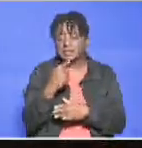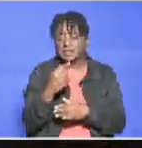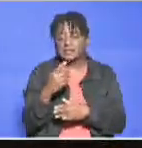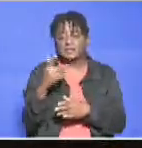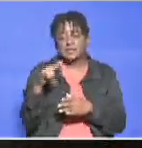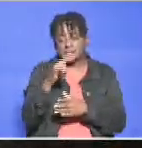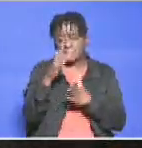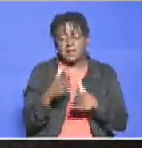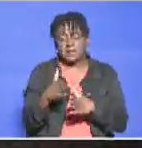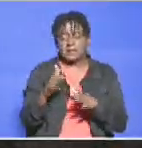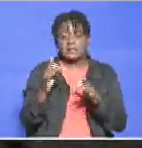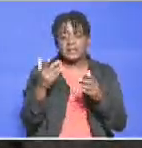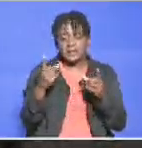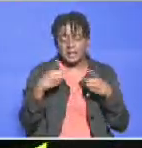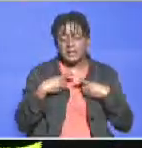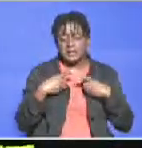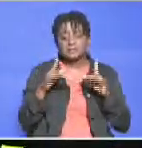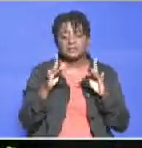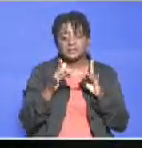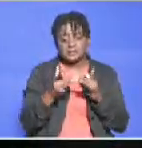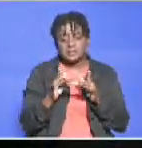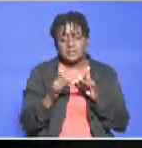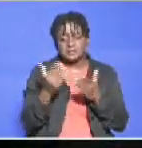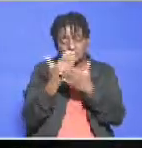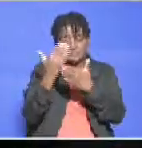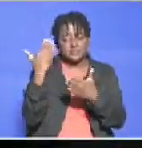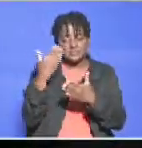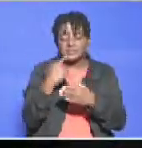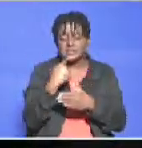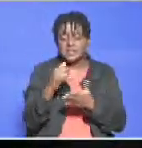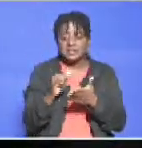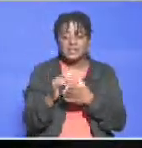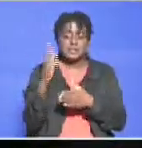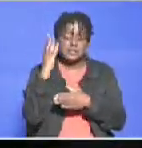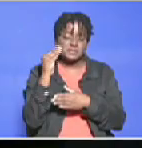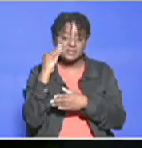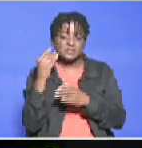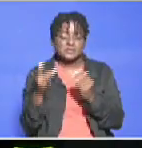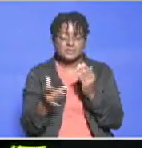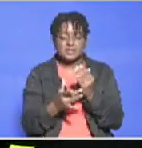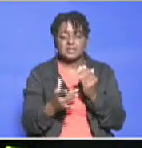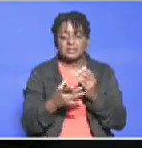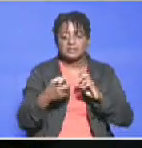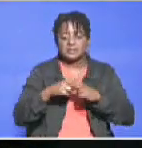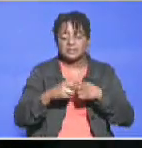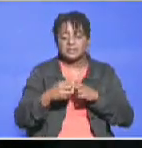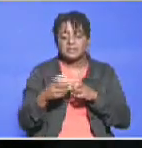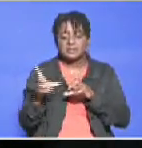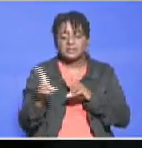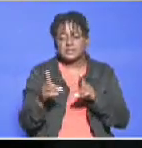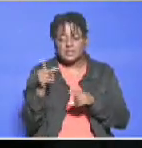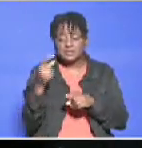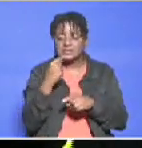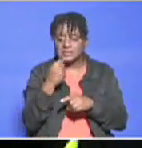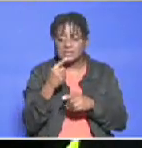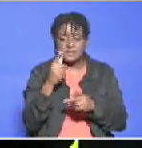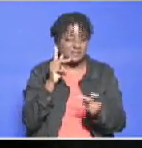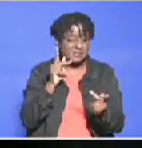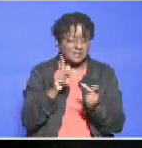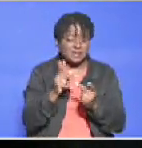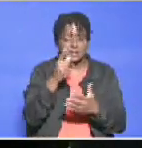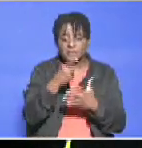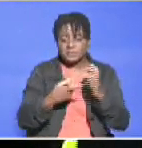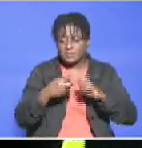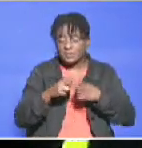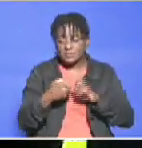prior, and he advised that he was experiencing some technical difficulties. Mm-hmm. Did he say exactly what they were? But